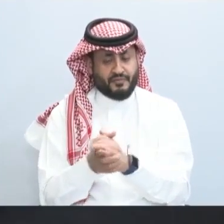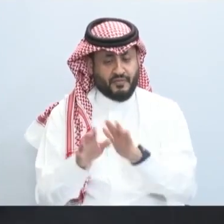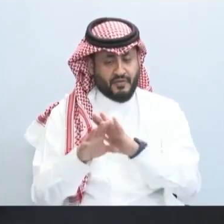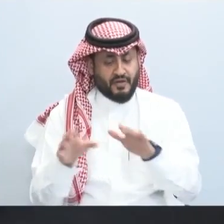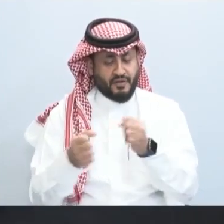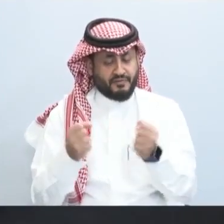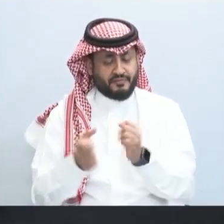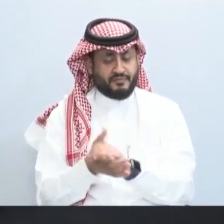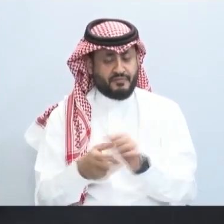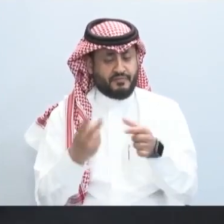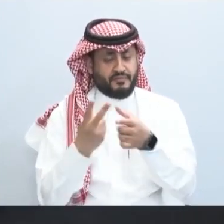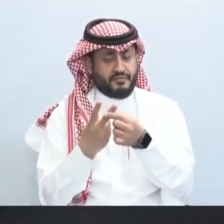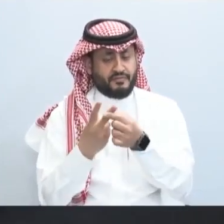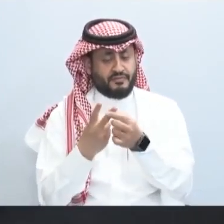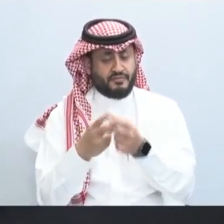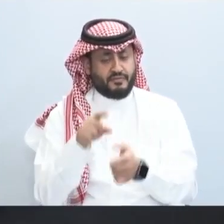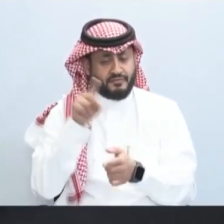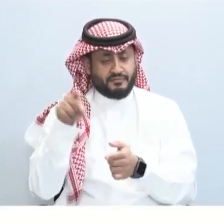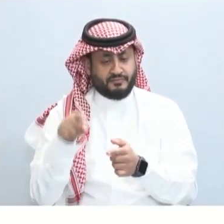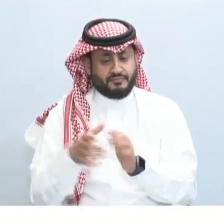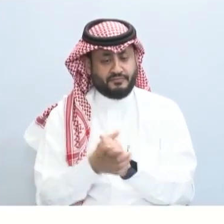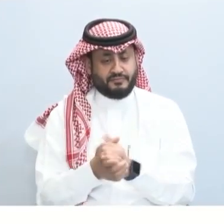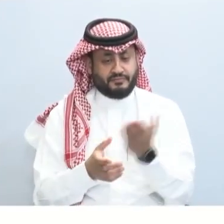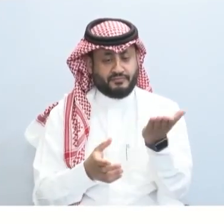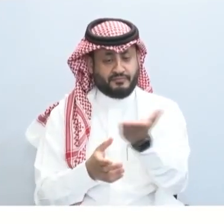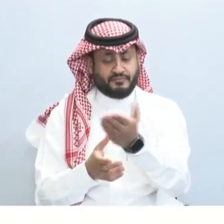in the second question is,